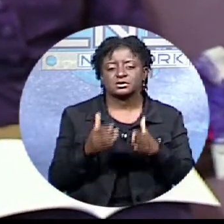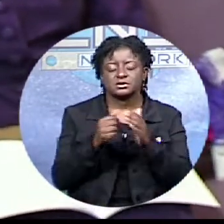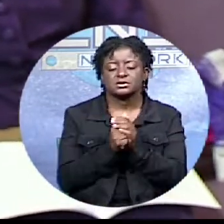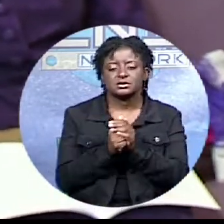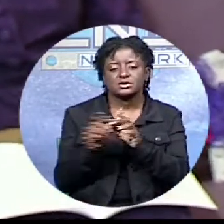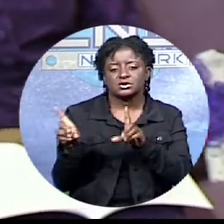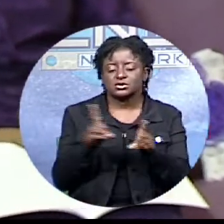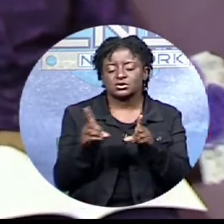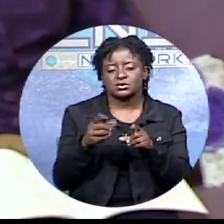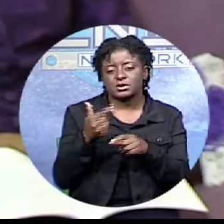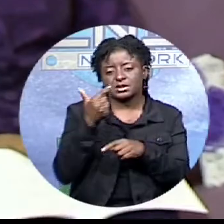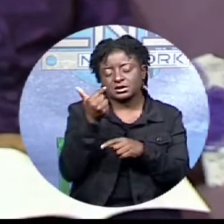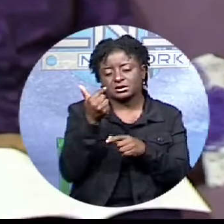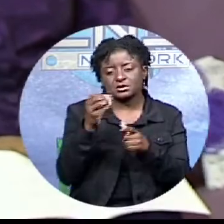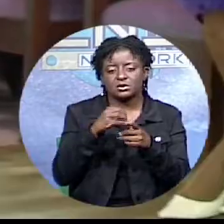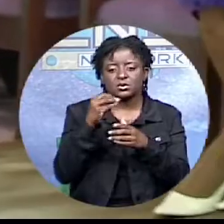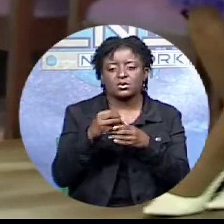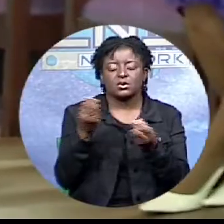Doing little or nothing